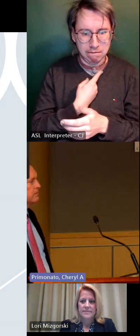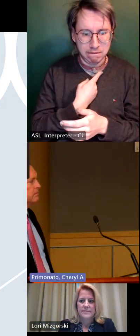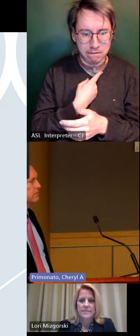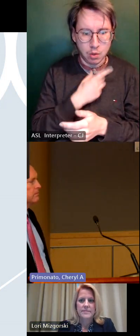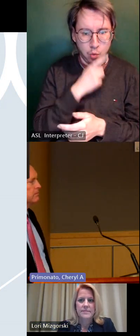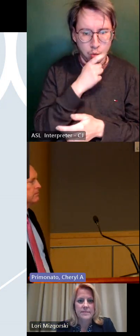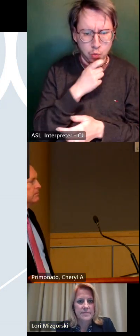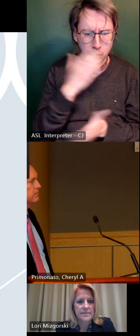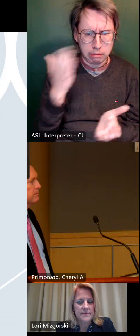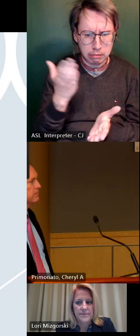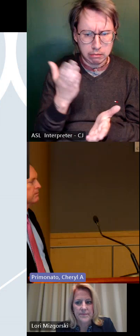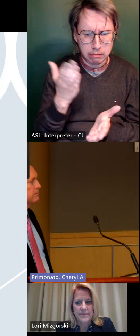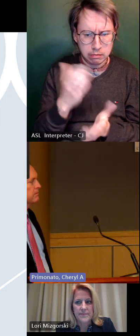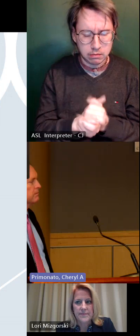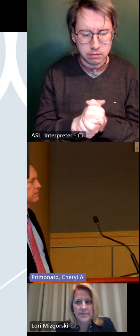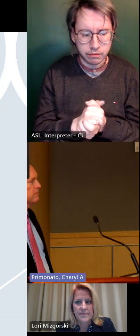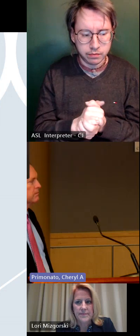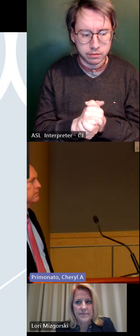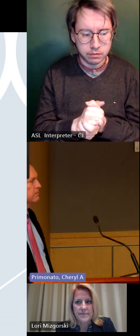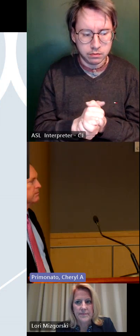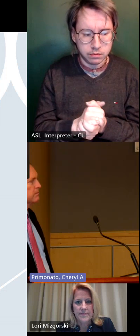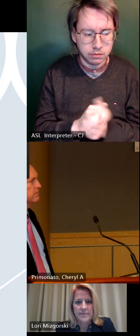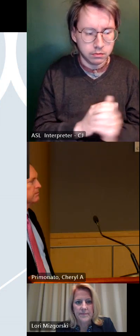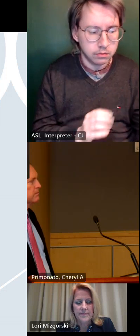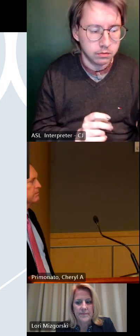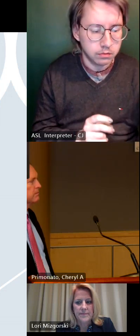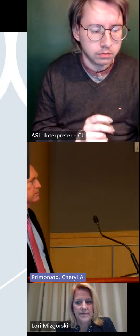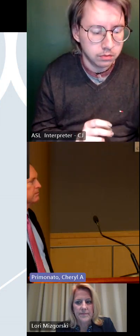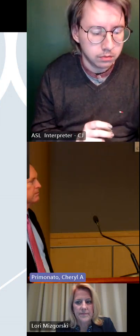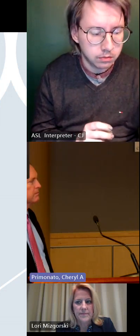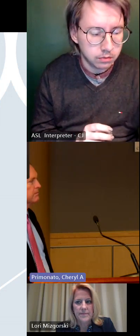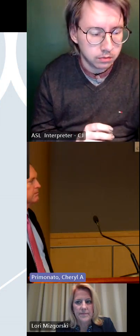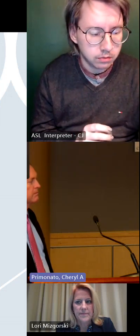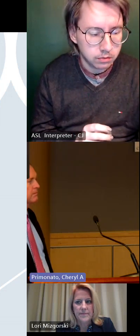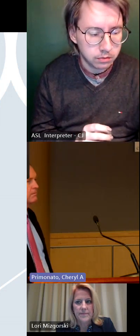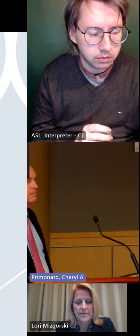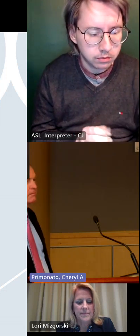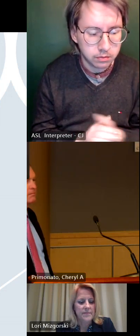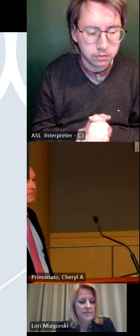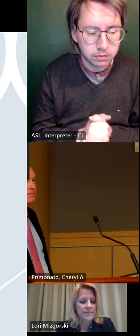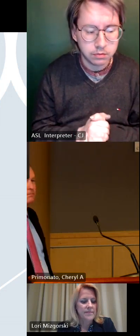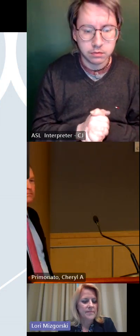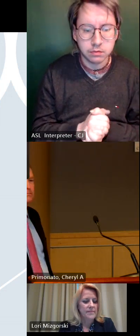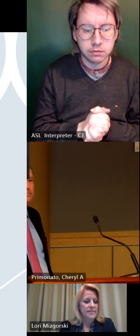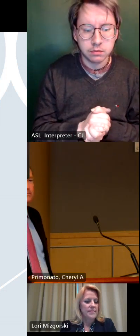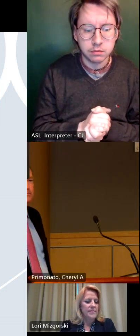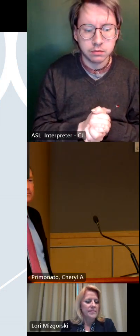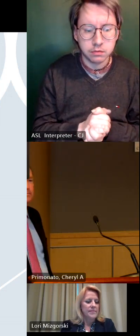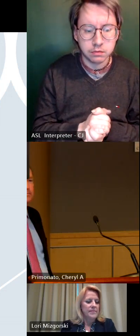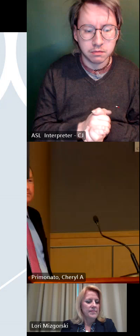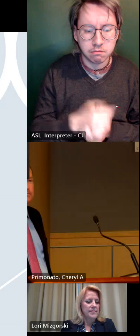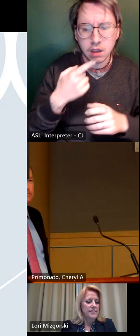Peter McClenny. Stephanie Furman. Tom Burger. Emily